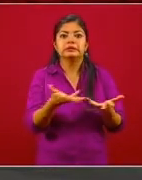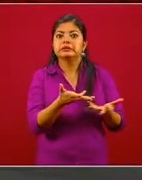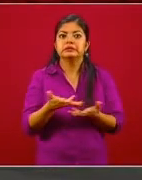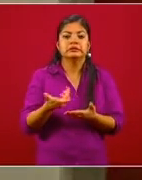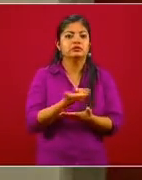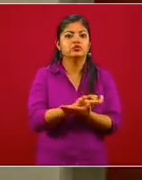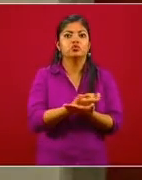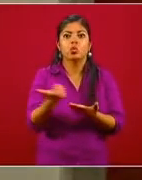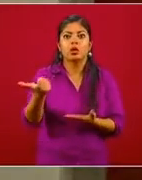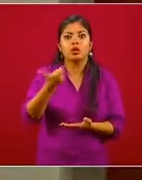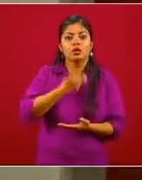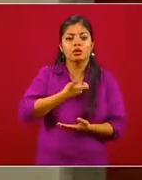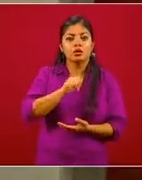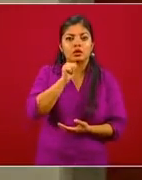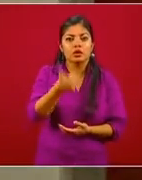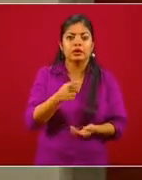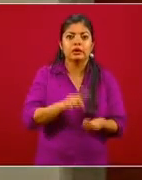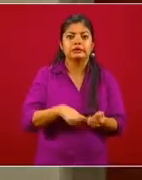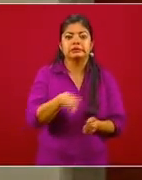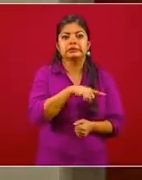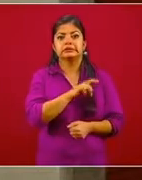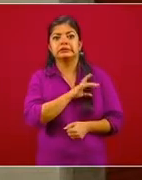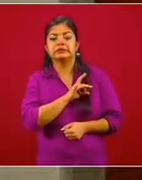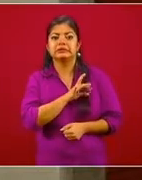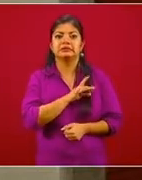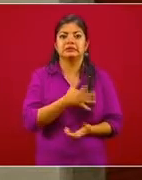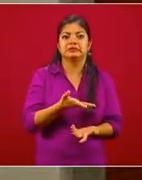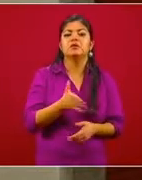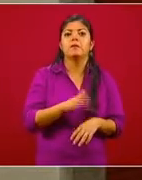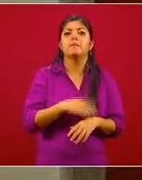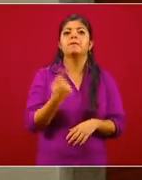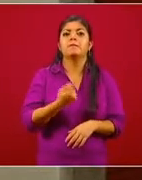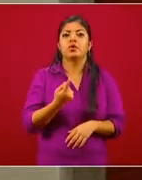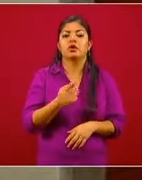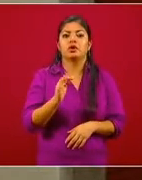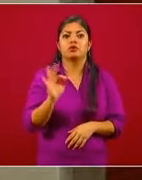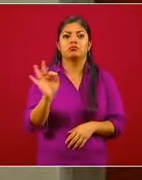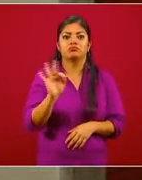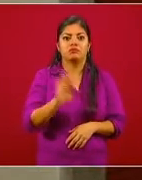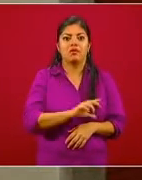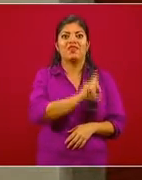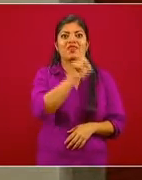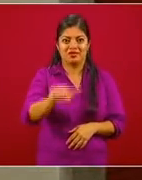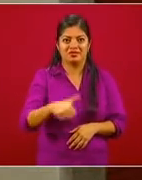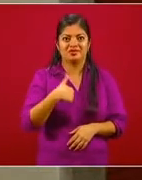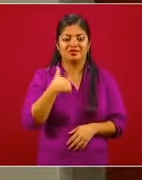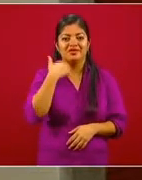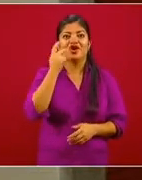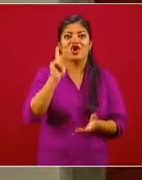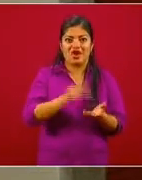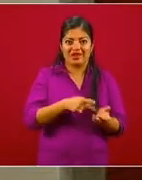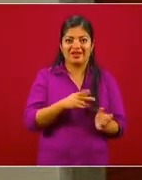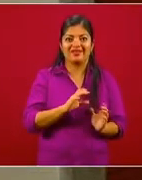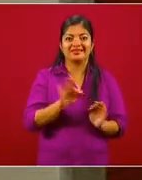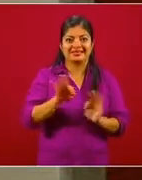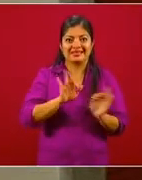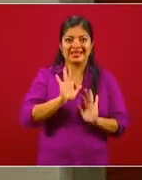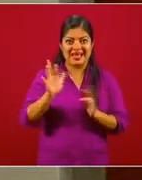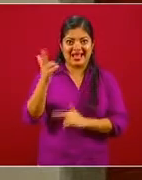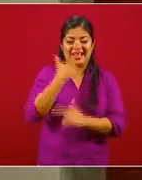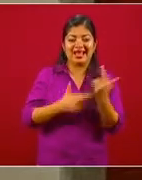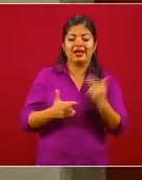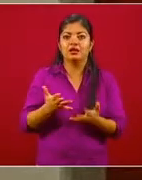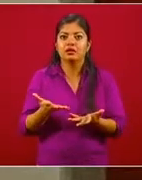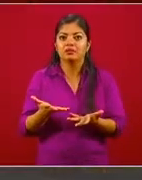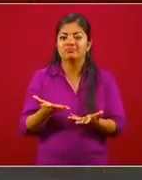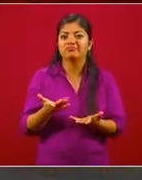community who are currently not receiving any income, they're very afraid because probably later on they will not be able to go back to their